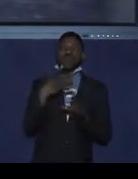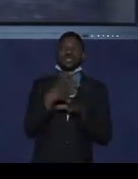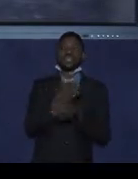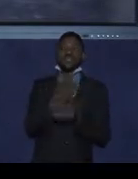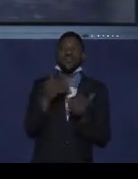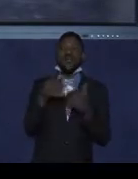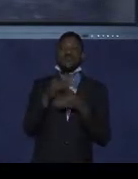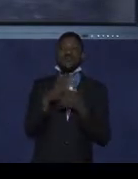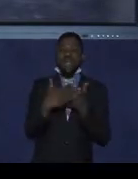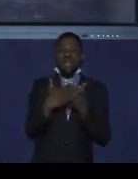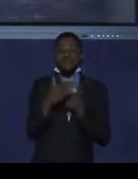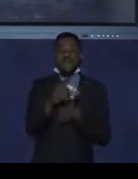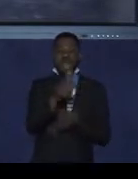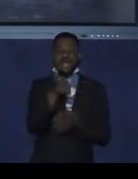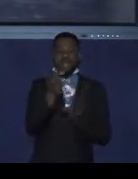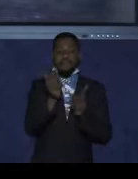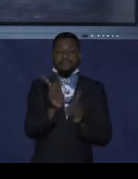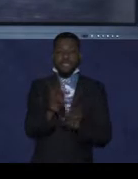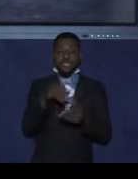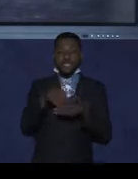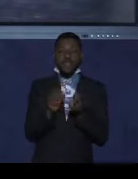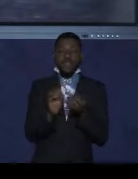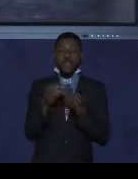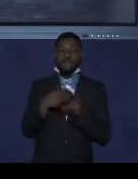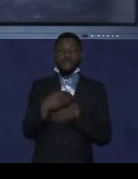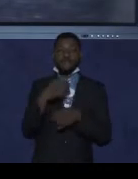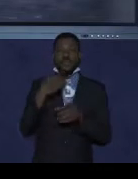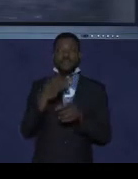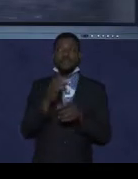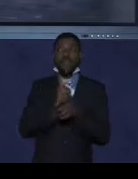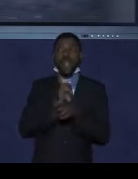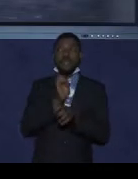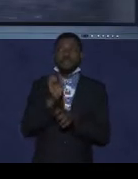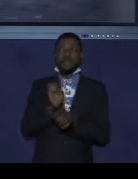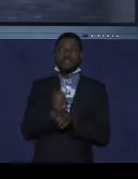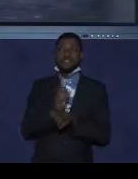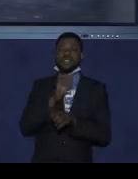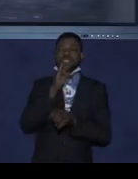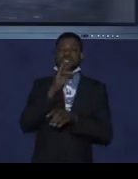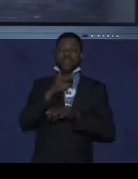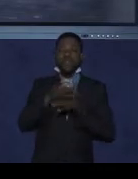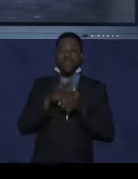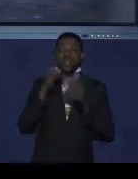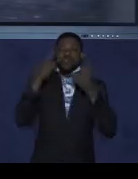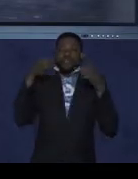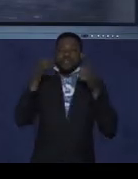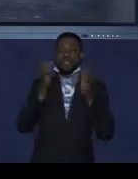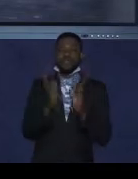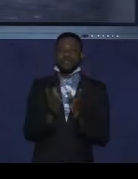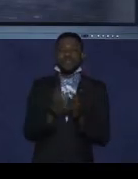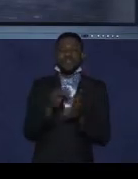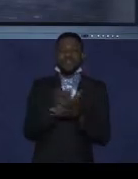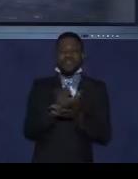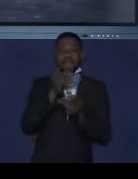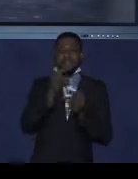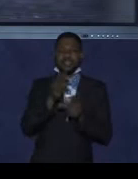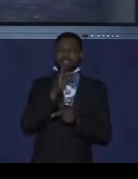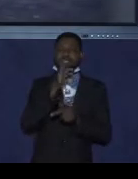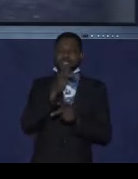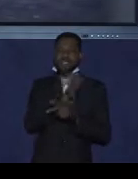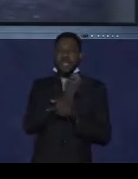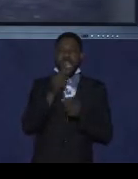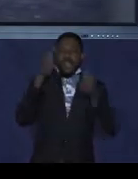who takes over after another person in office or employment is called successor. That person is called